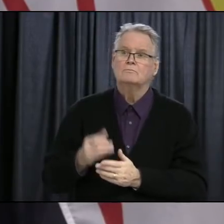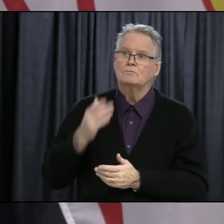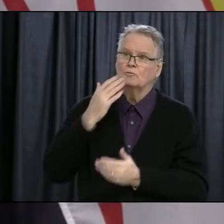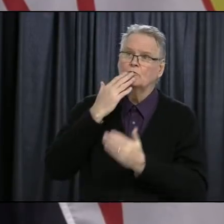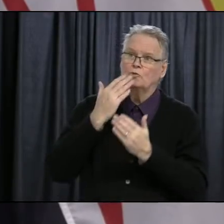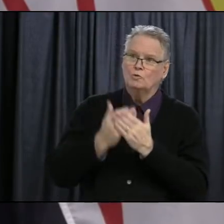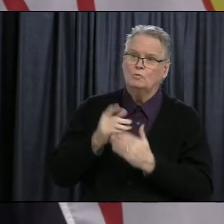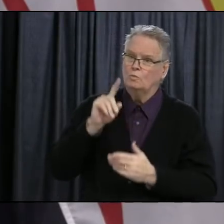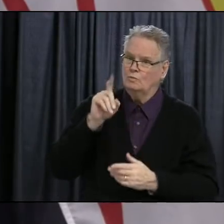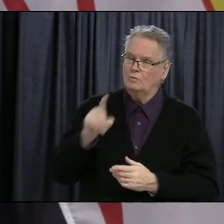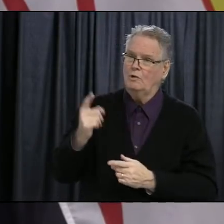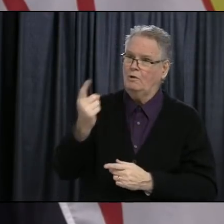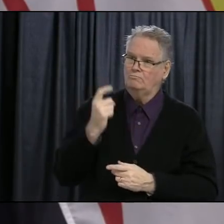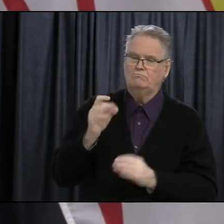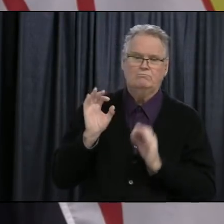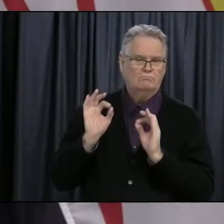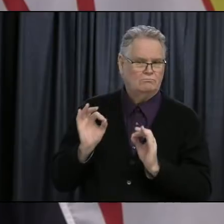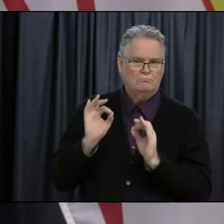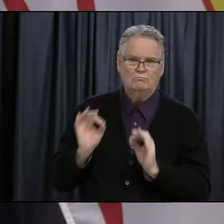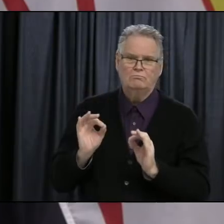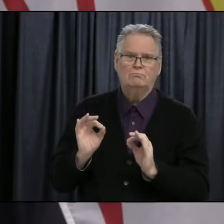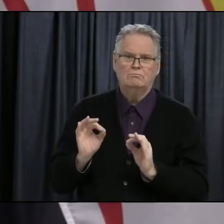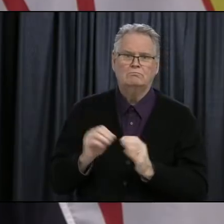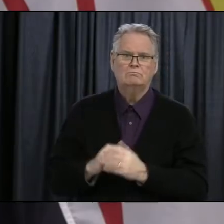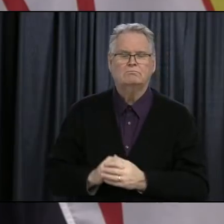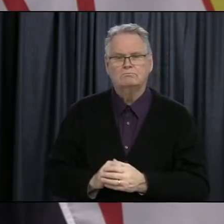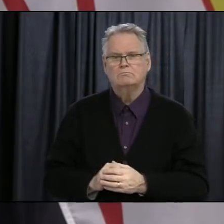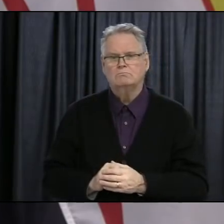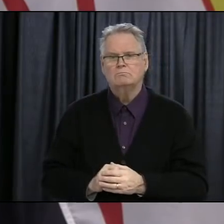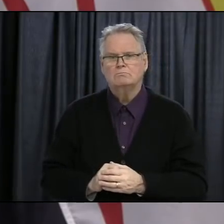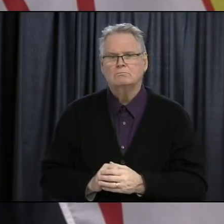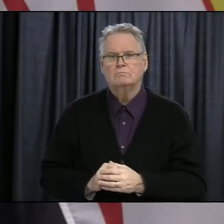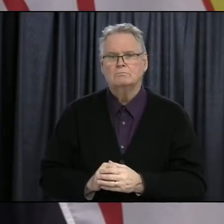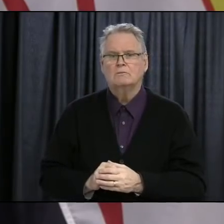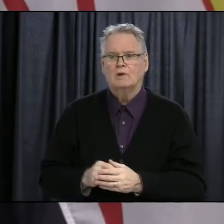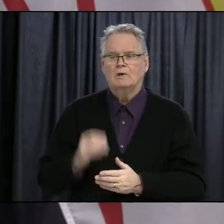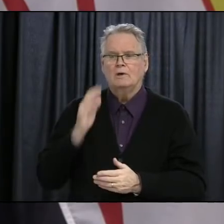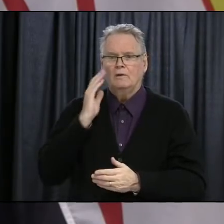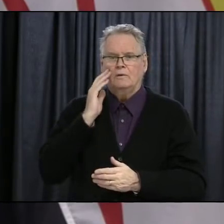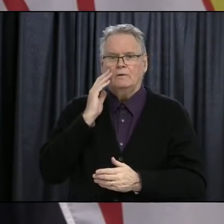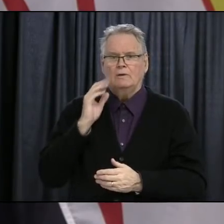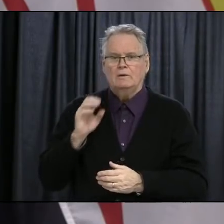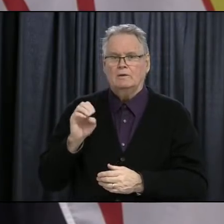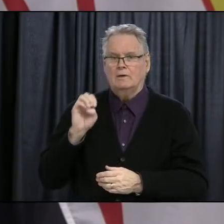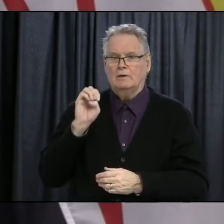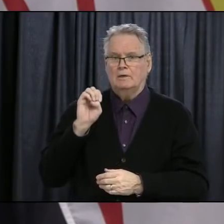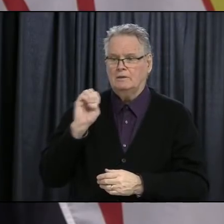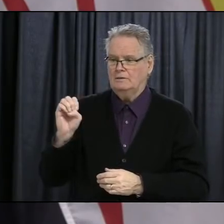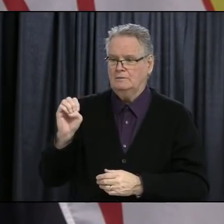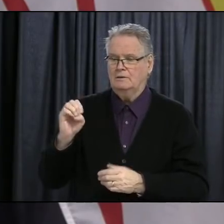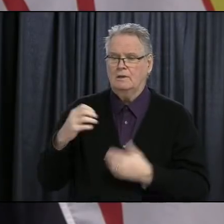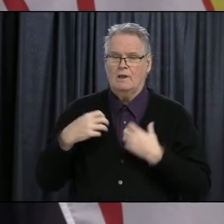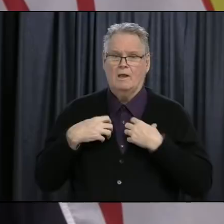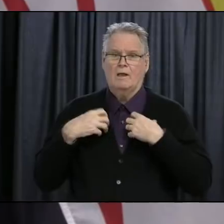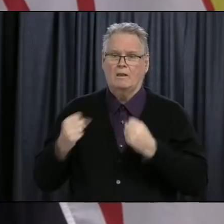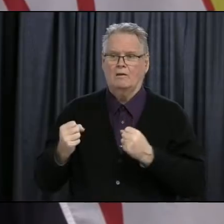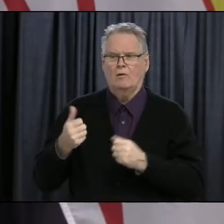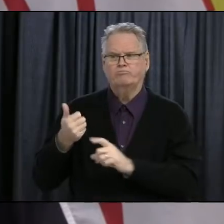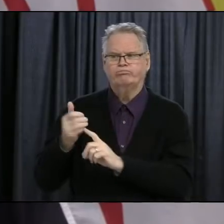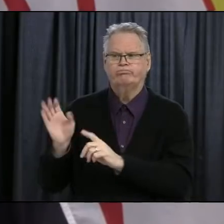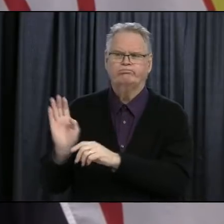into this data right now to do an evaluation hasn't been possible until the last few days.